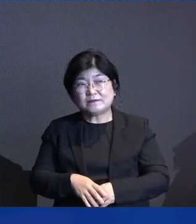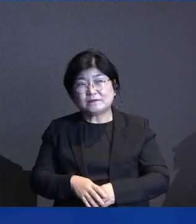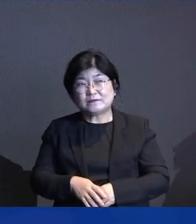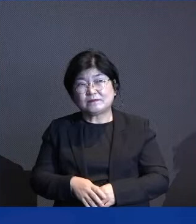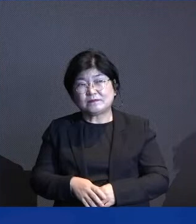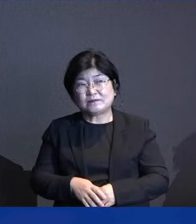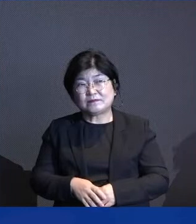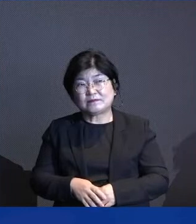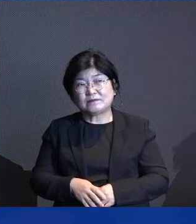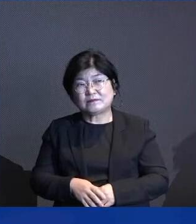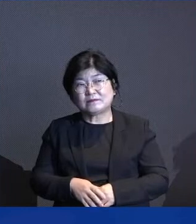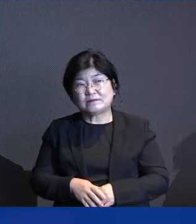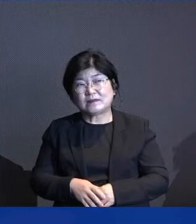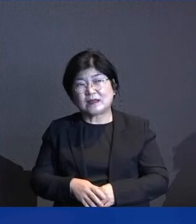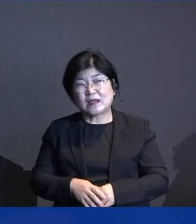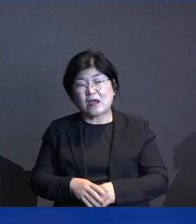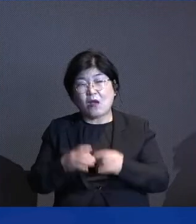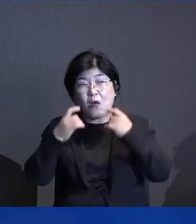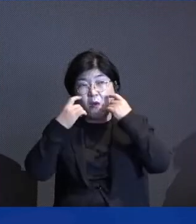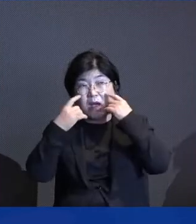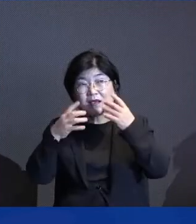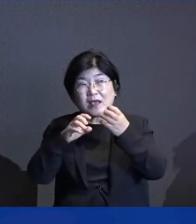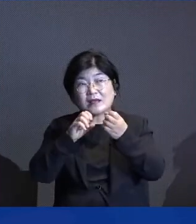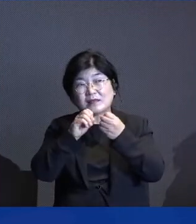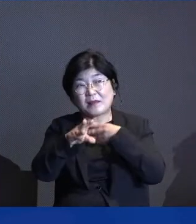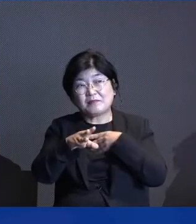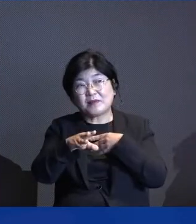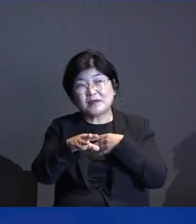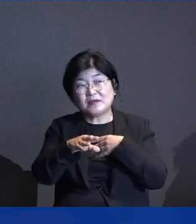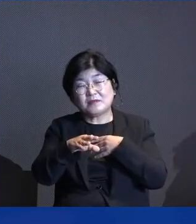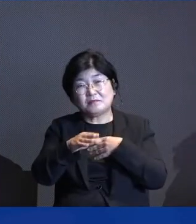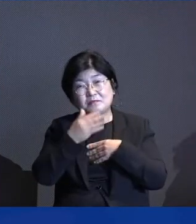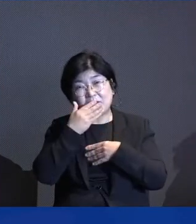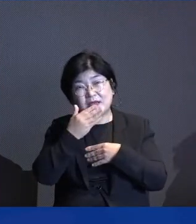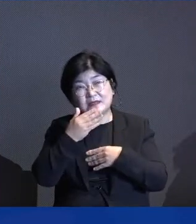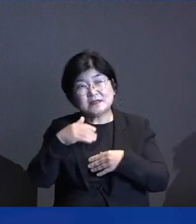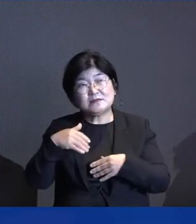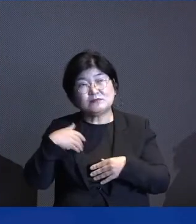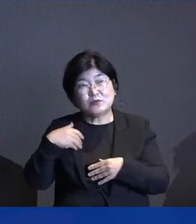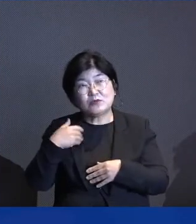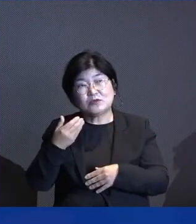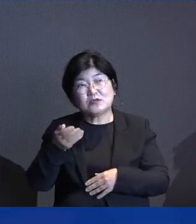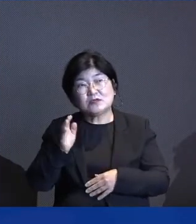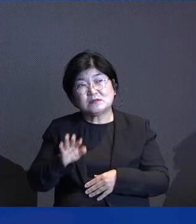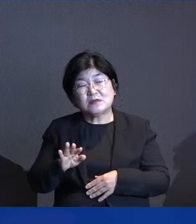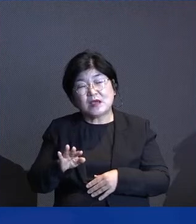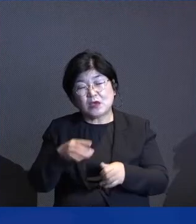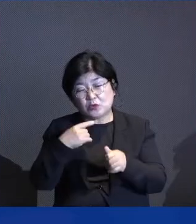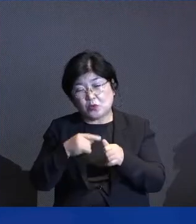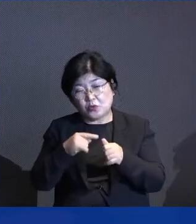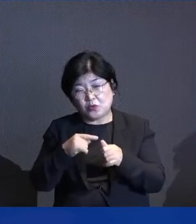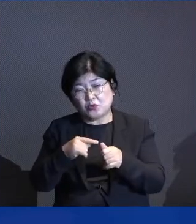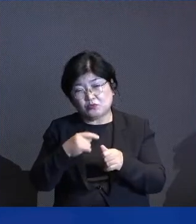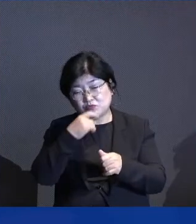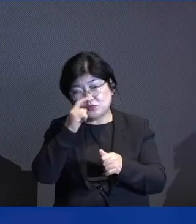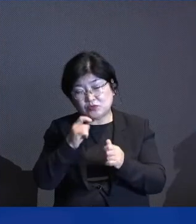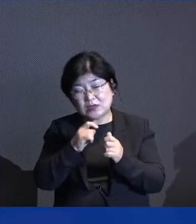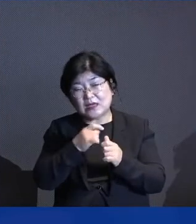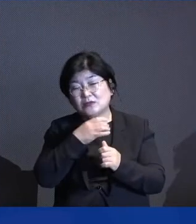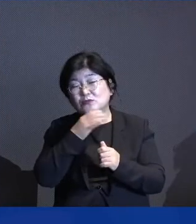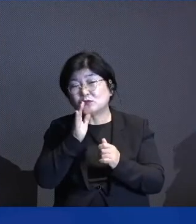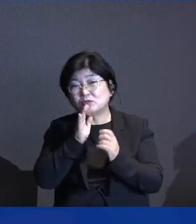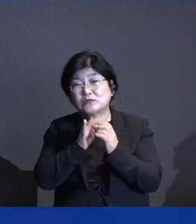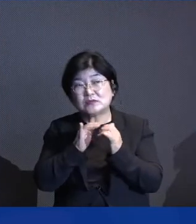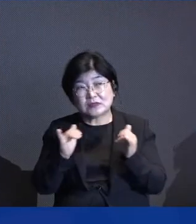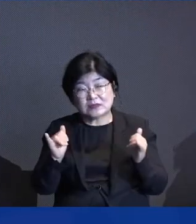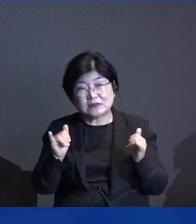most correct answer, but I think lower education is related to other